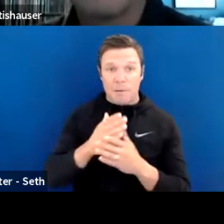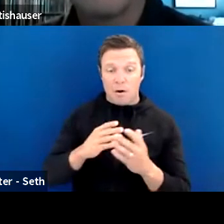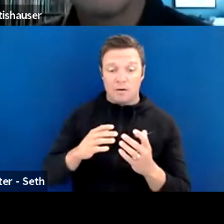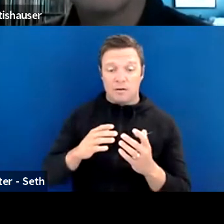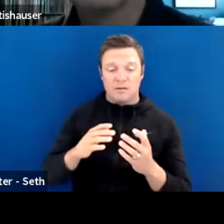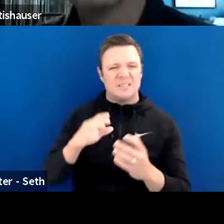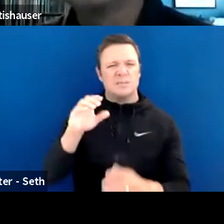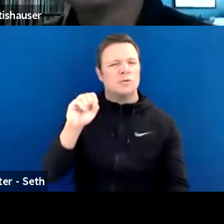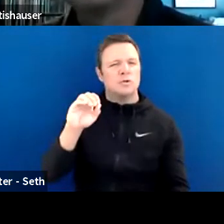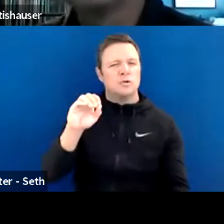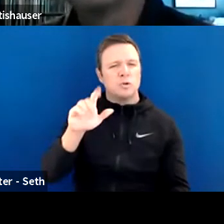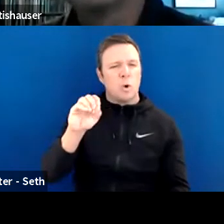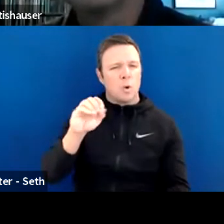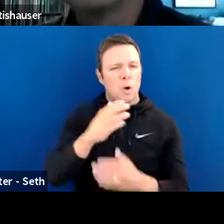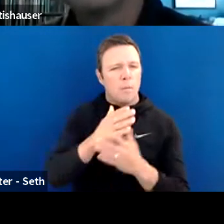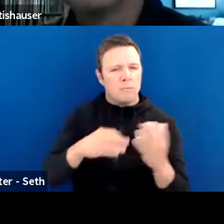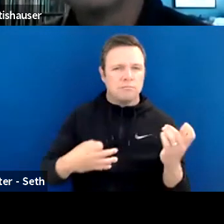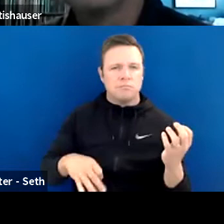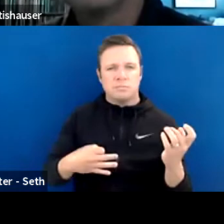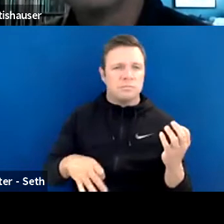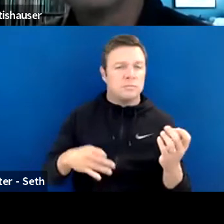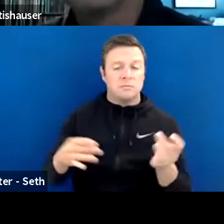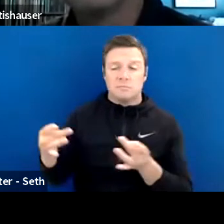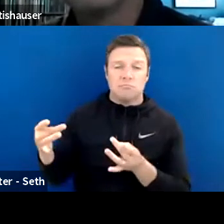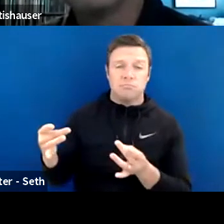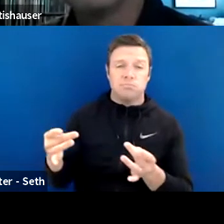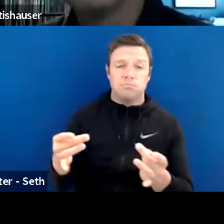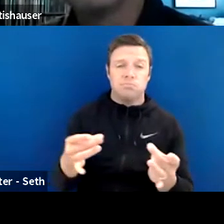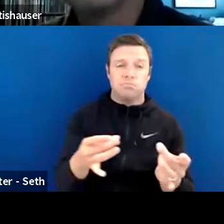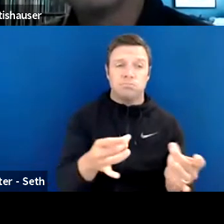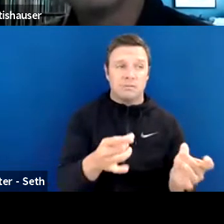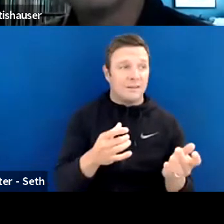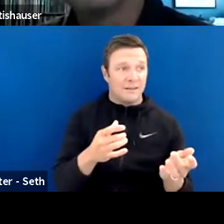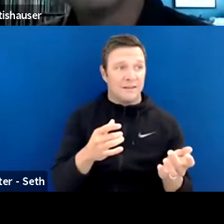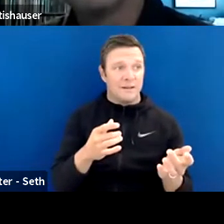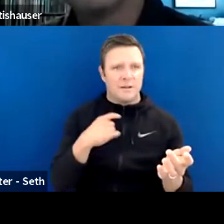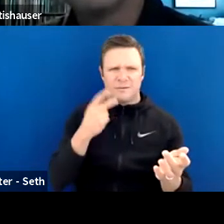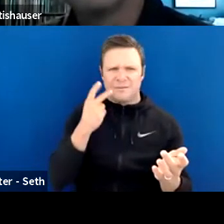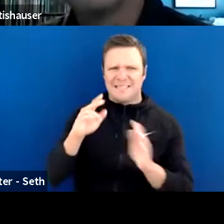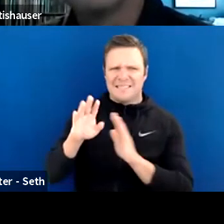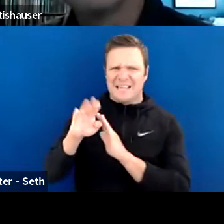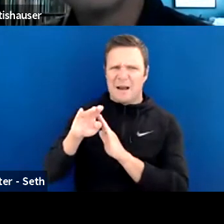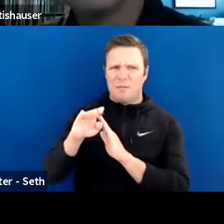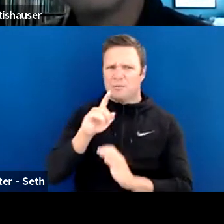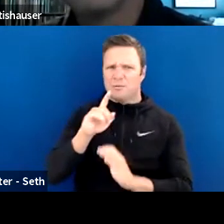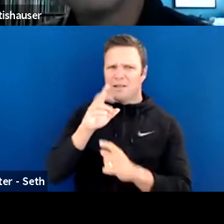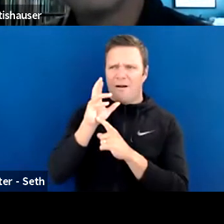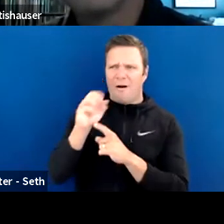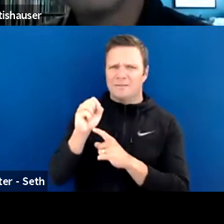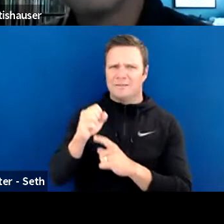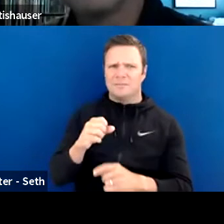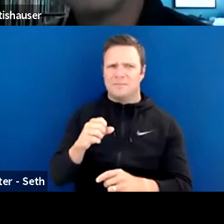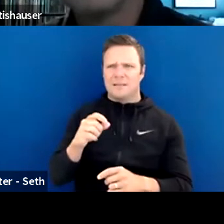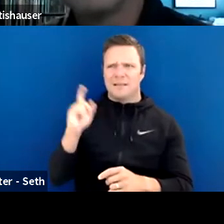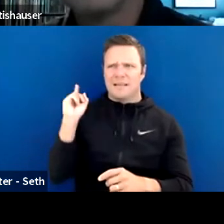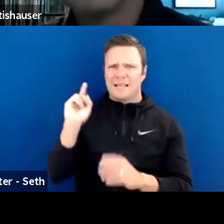solo pieces, like just like seamlessly. And I don't know, you could tell like his camera was like amazing and his like